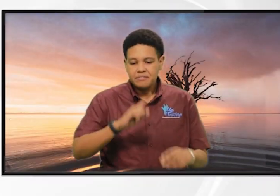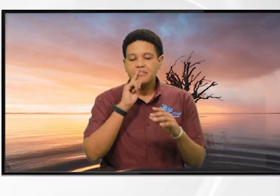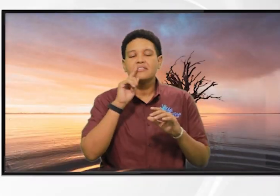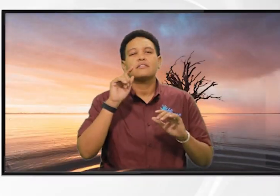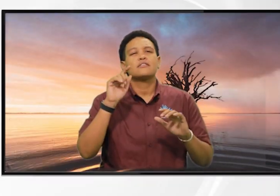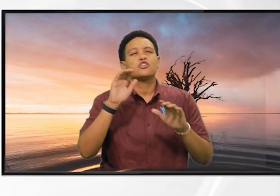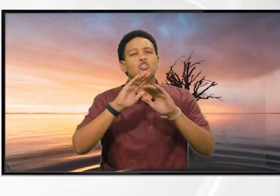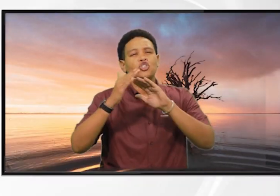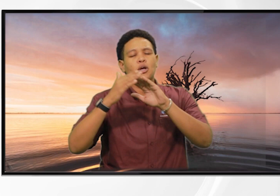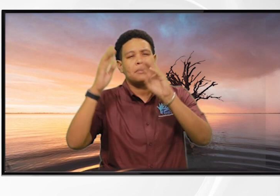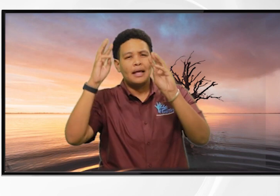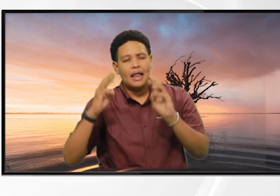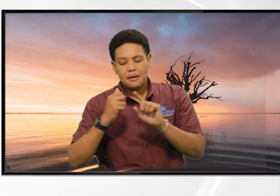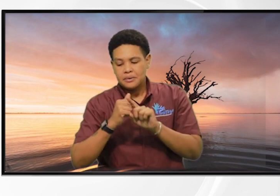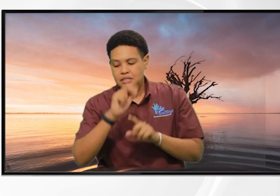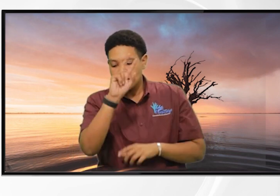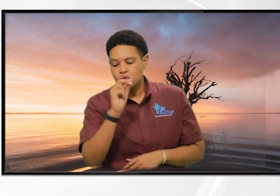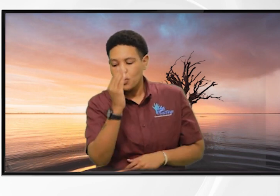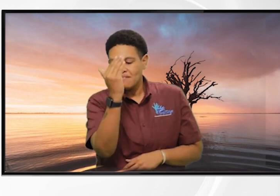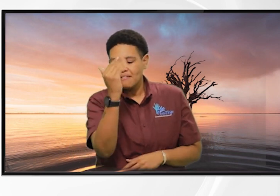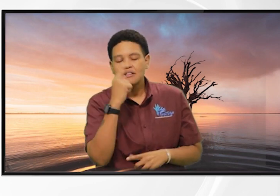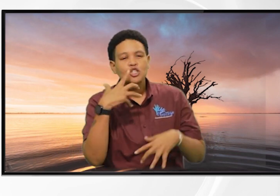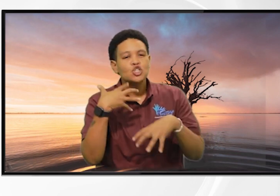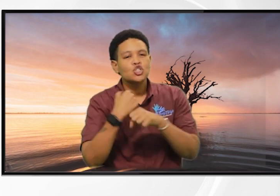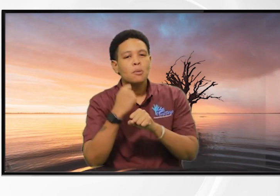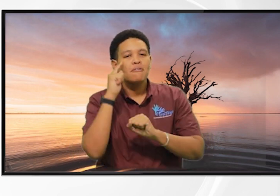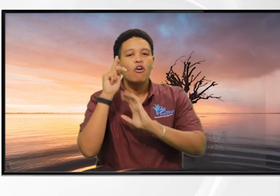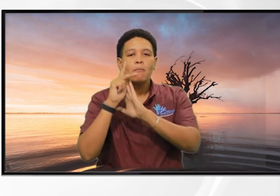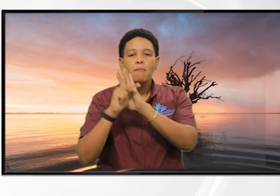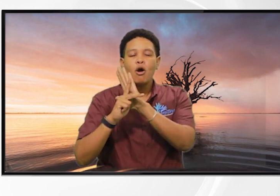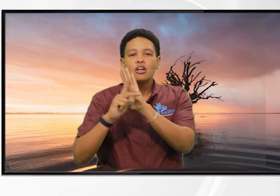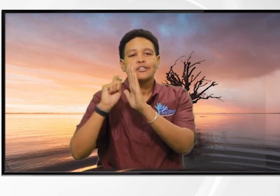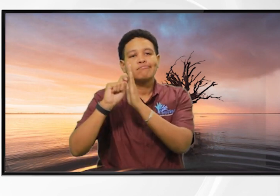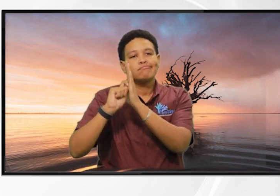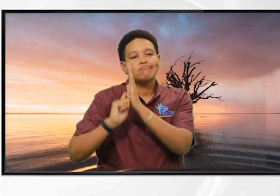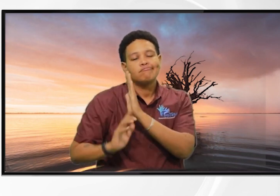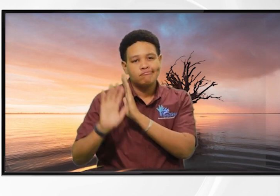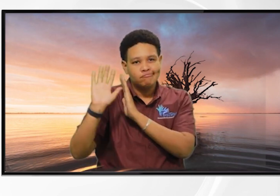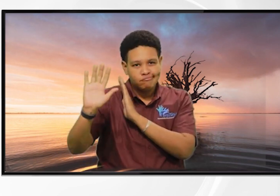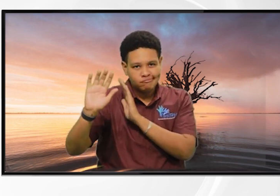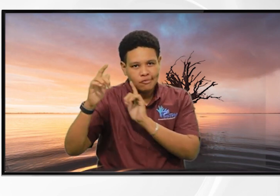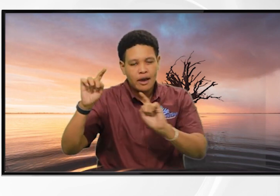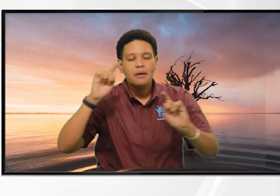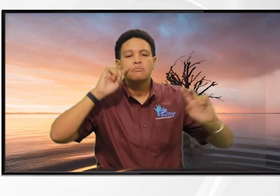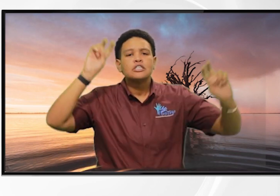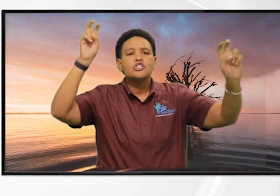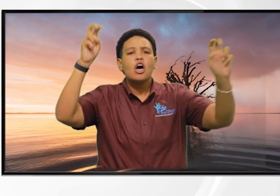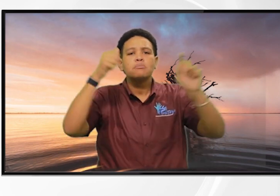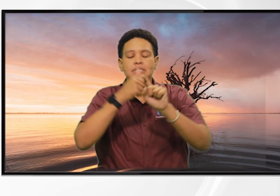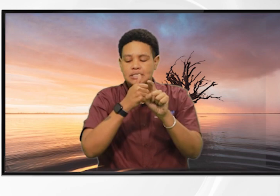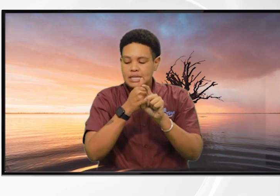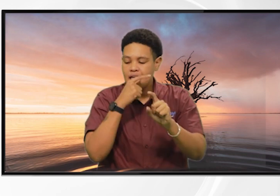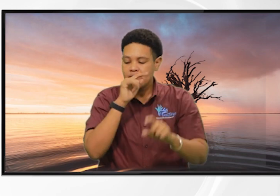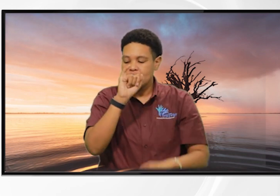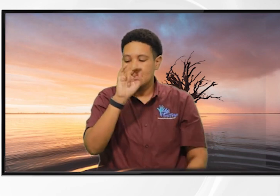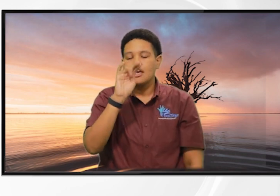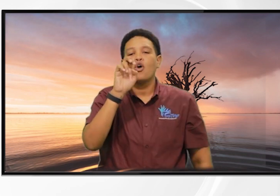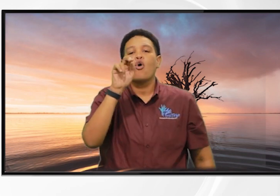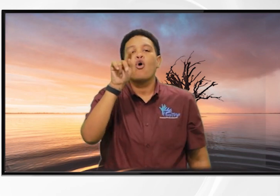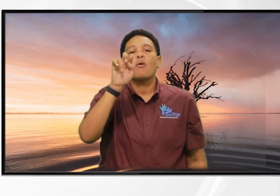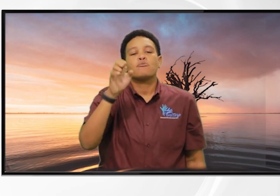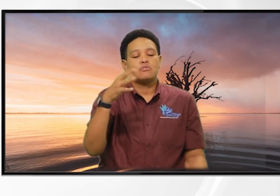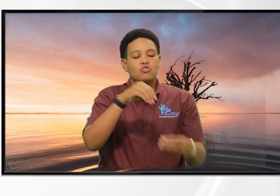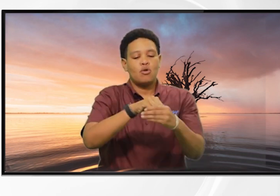the Jamaican Climate 2015 Summary for Policymakers. Topic: Incorporating